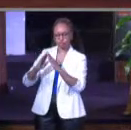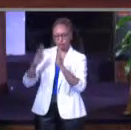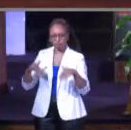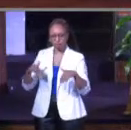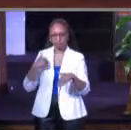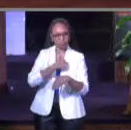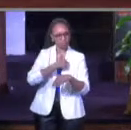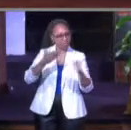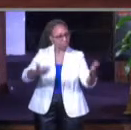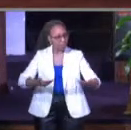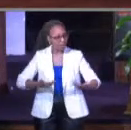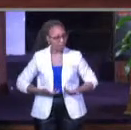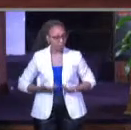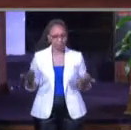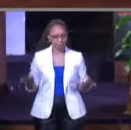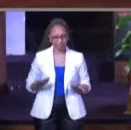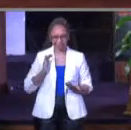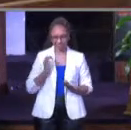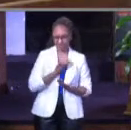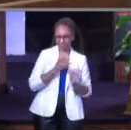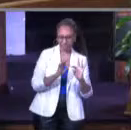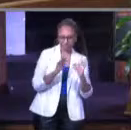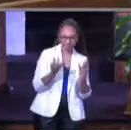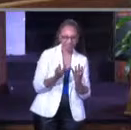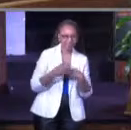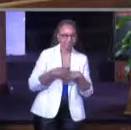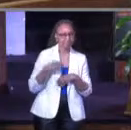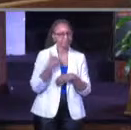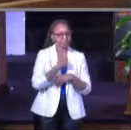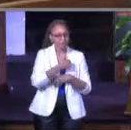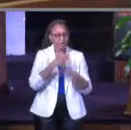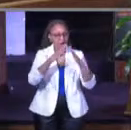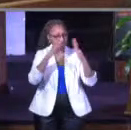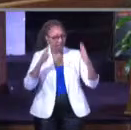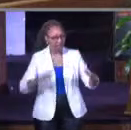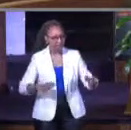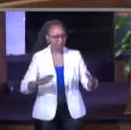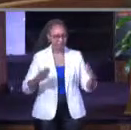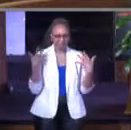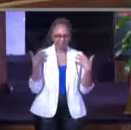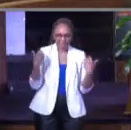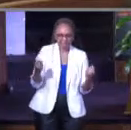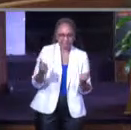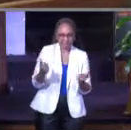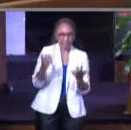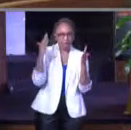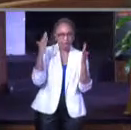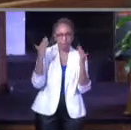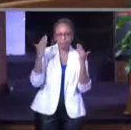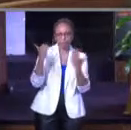to welcome you into our family. We are the house of healing,